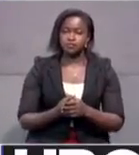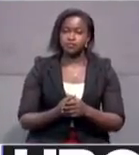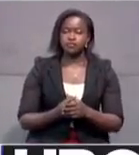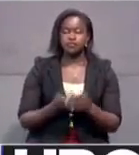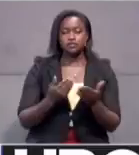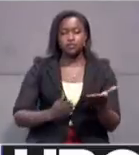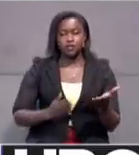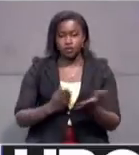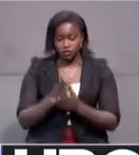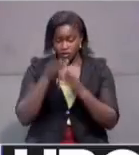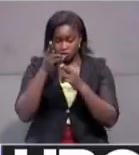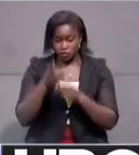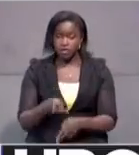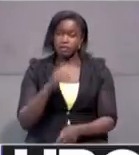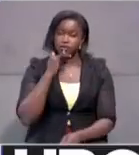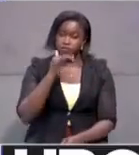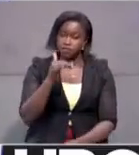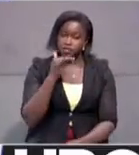Right, Honourable Speaker,